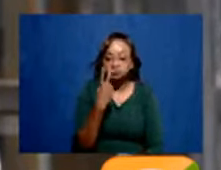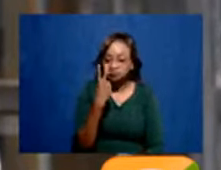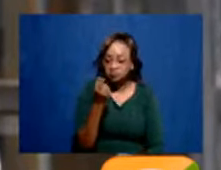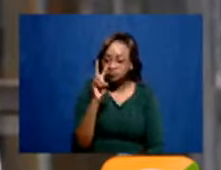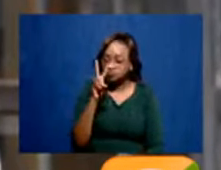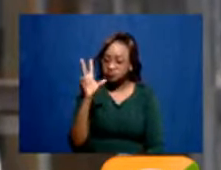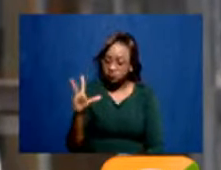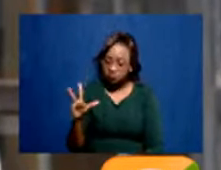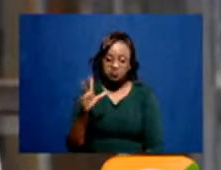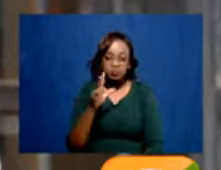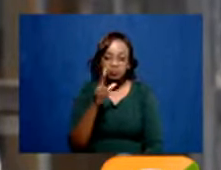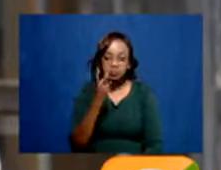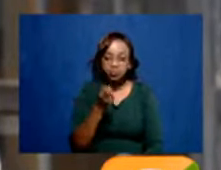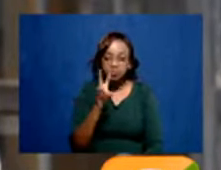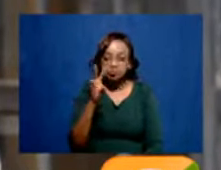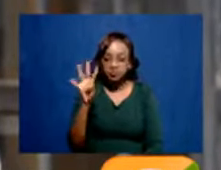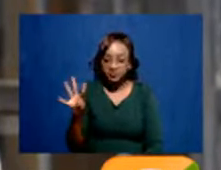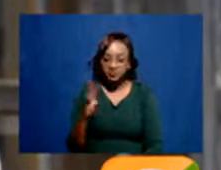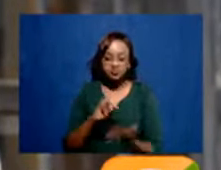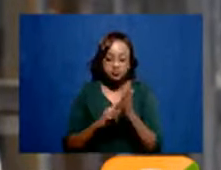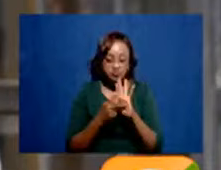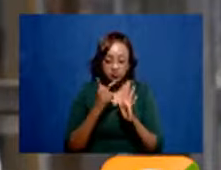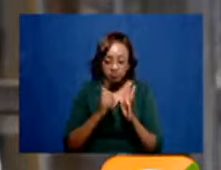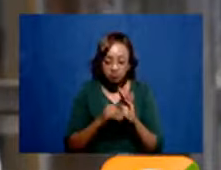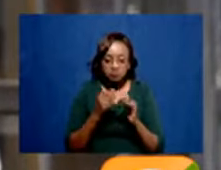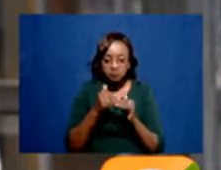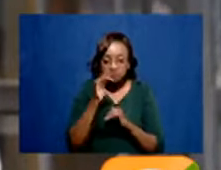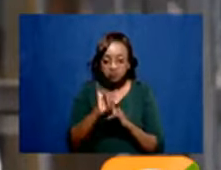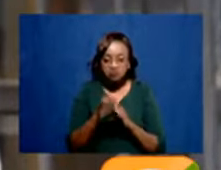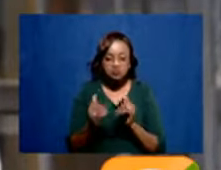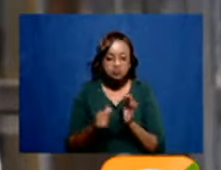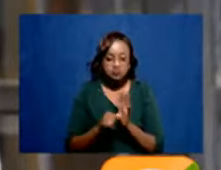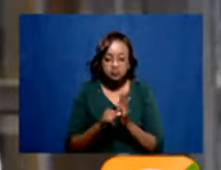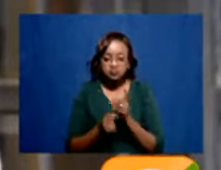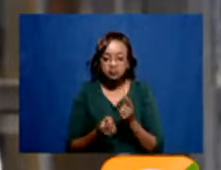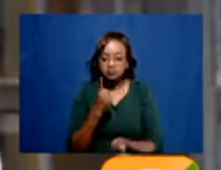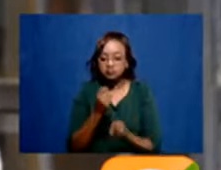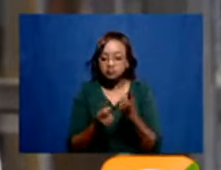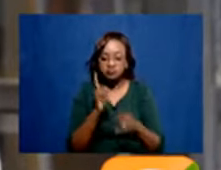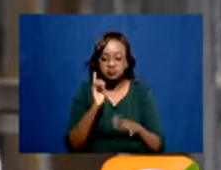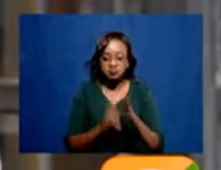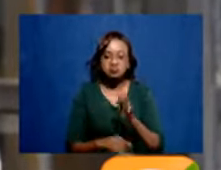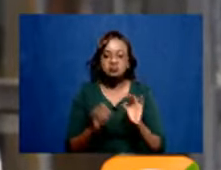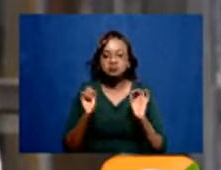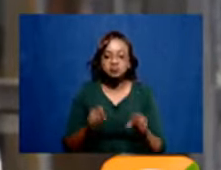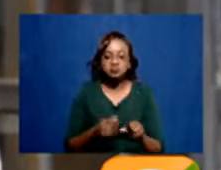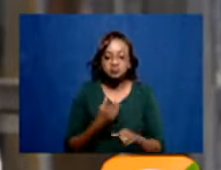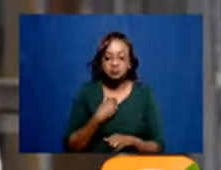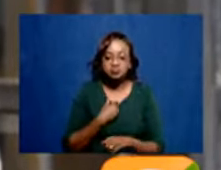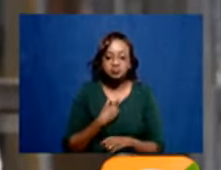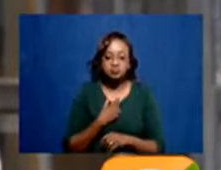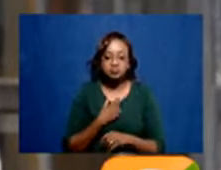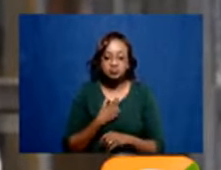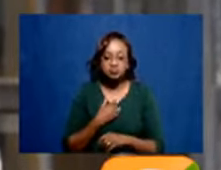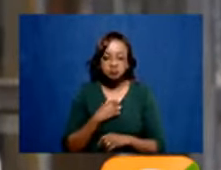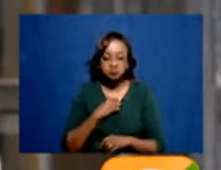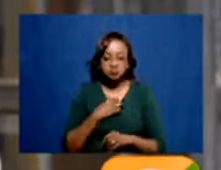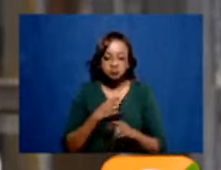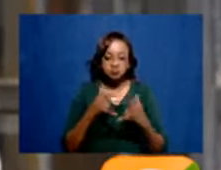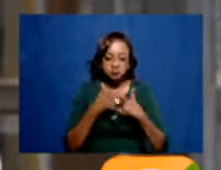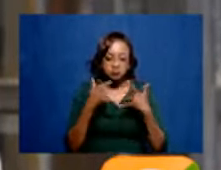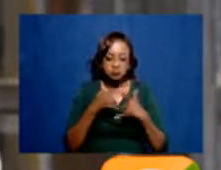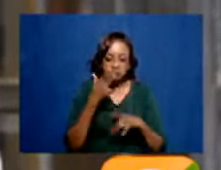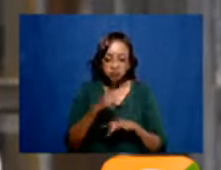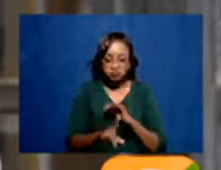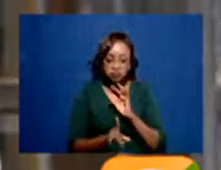So in terms of the crisis that would then ensue, is that there would be a lacuna in law where